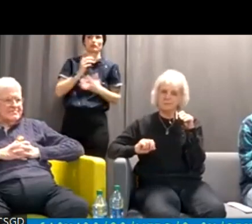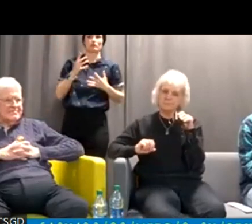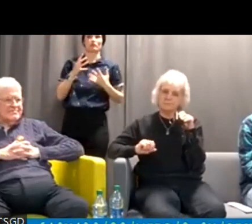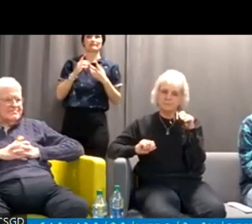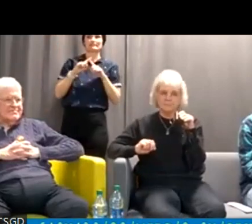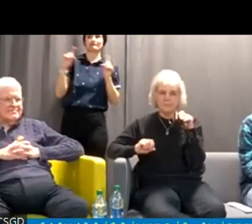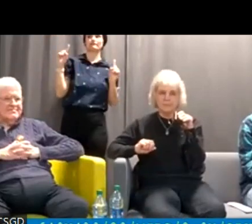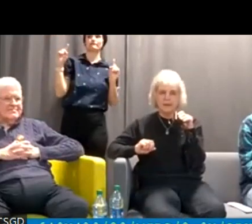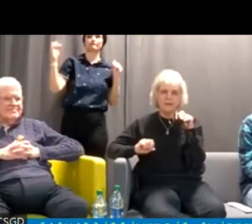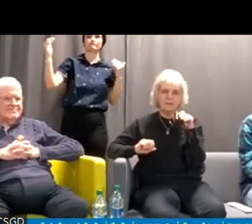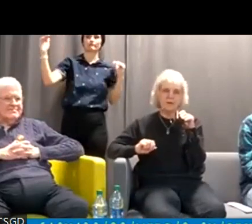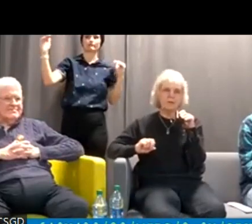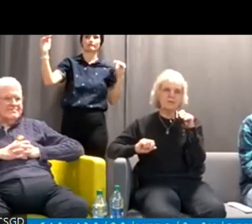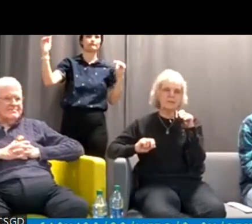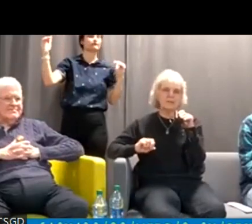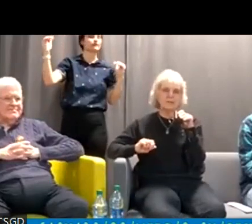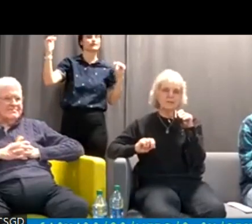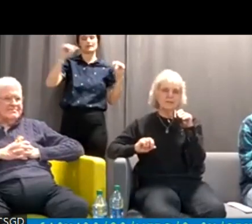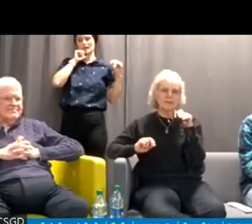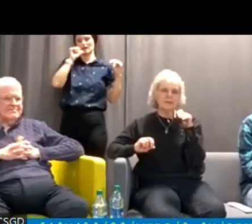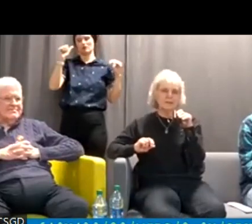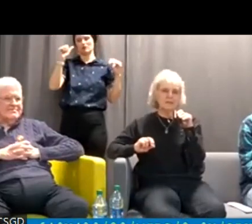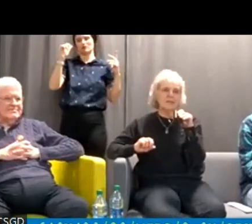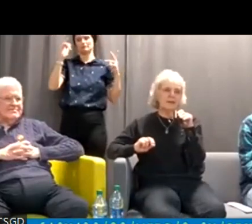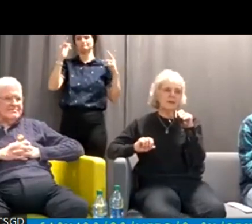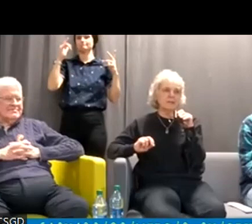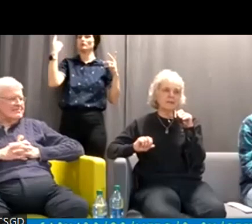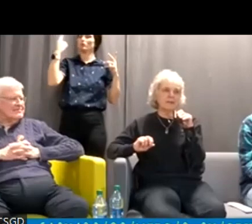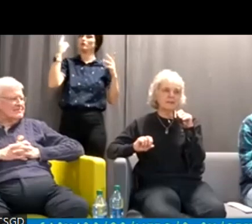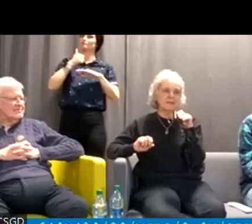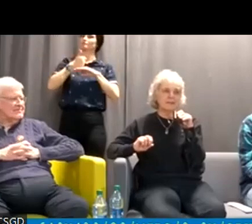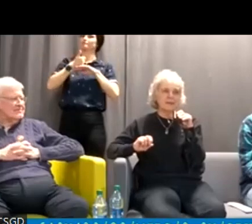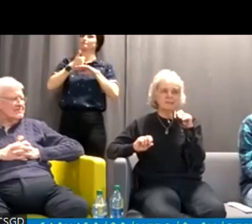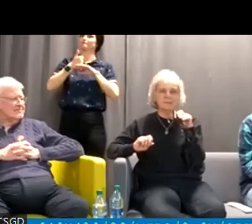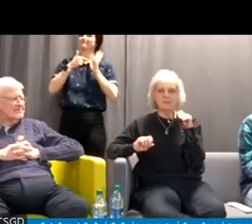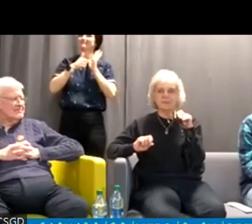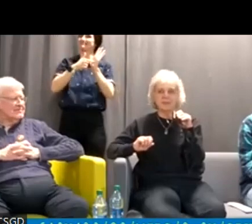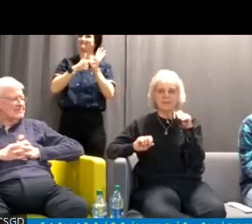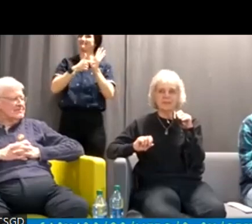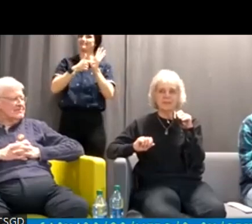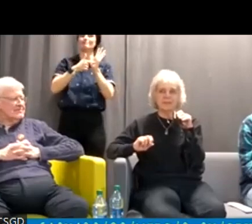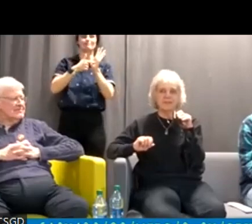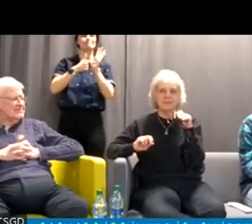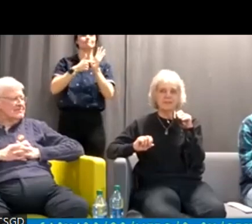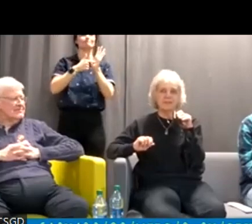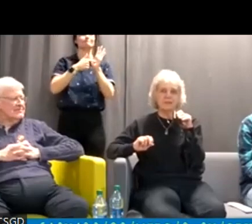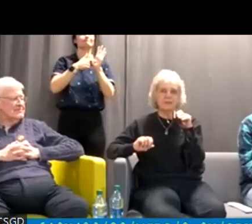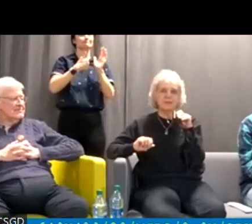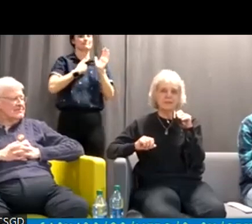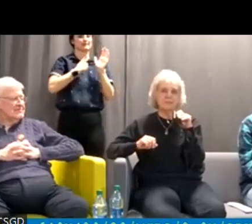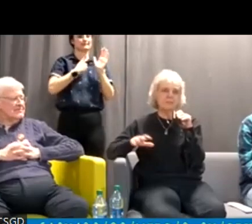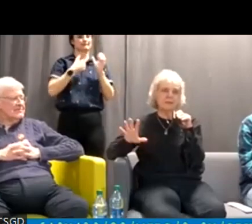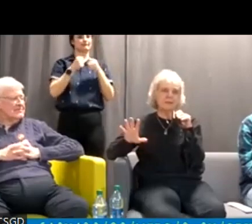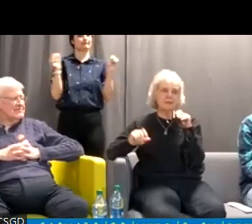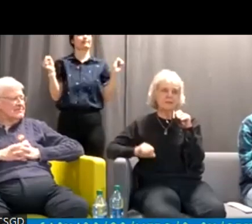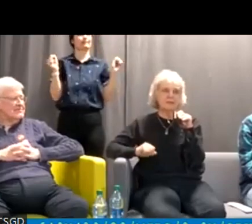so I don't always declare myself. I'm noticing as an older person, I just